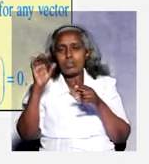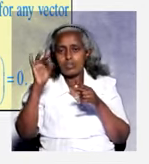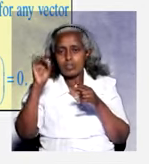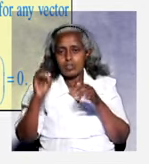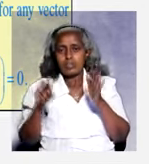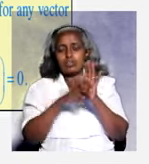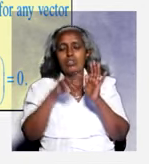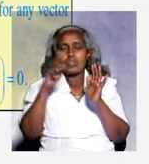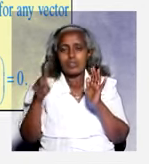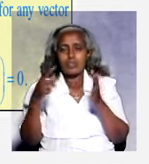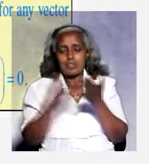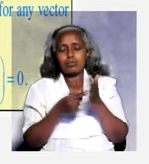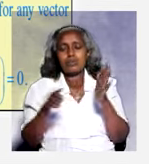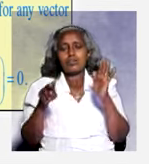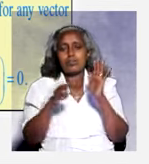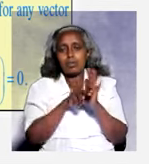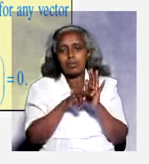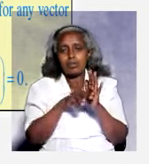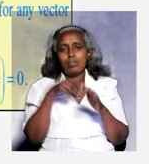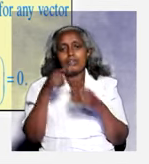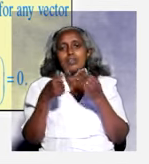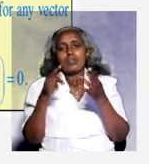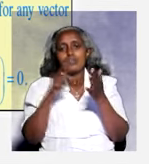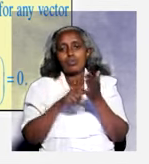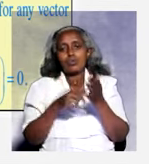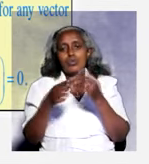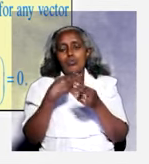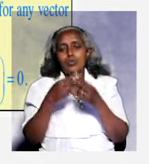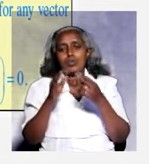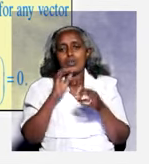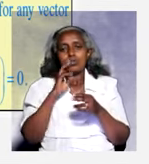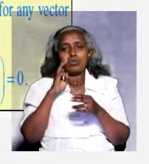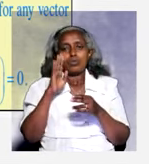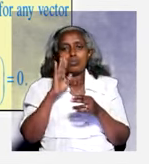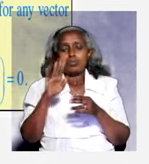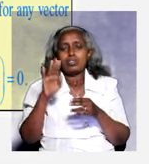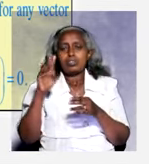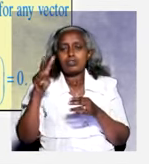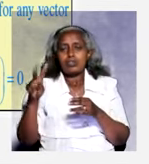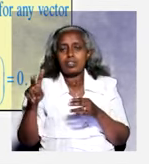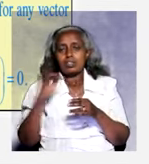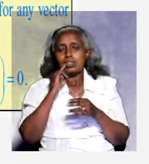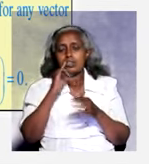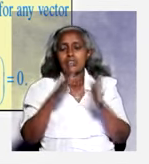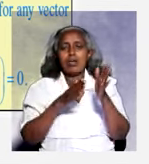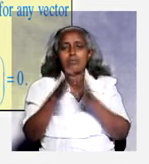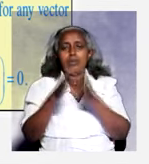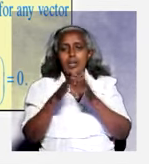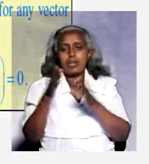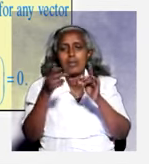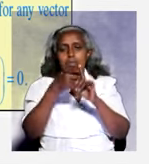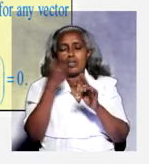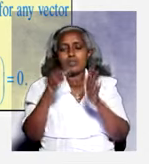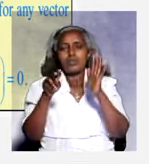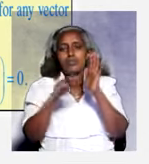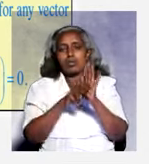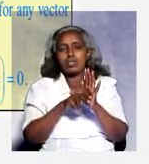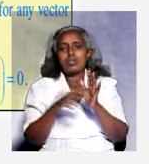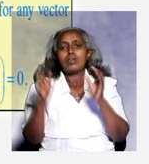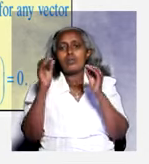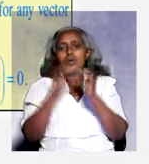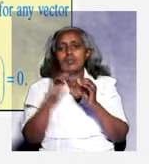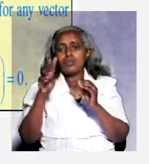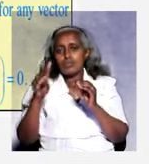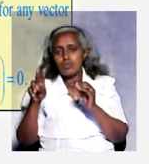this becomes negative. Therefore, the dot product will be, if the vectors are parallel, plus or minus magnitude of u